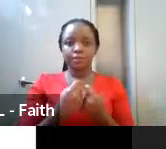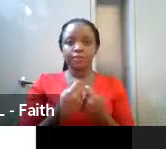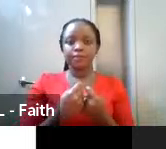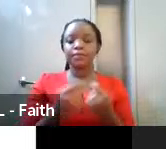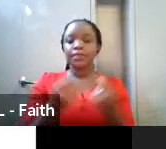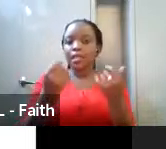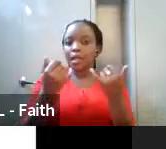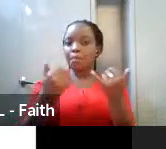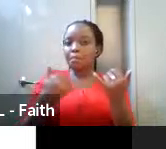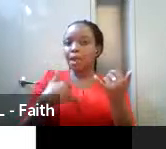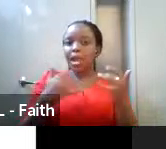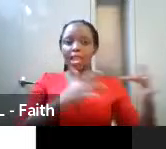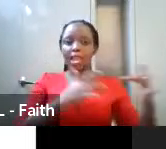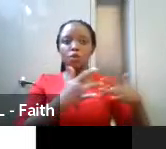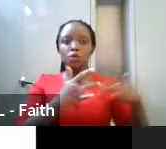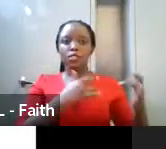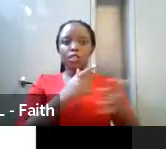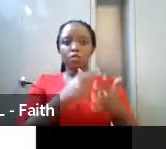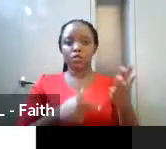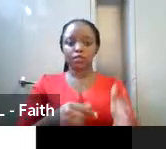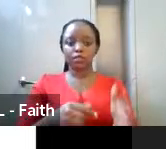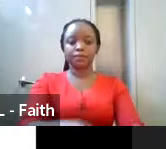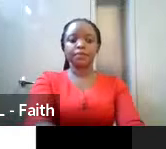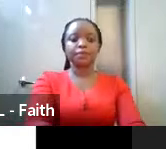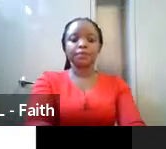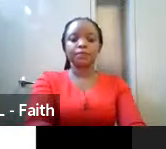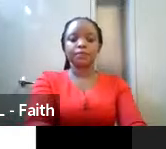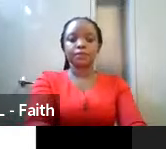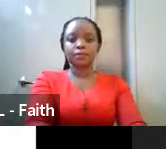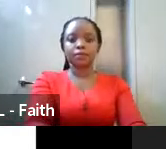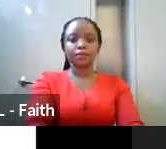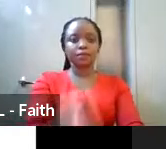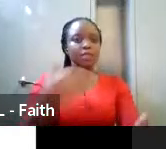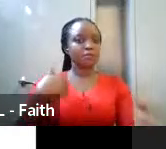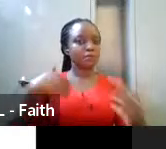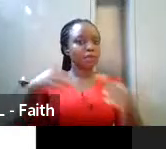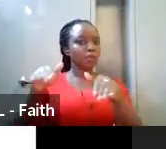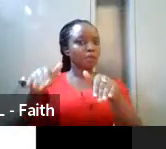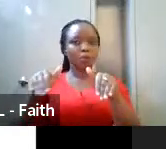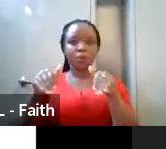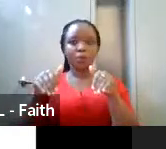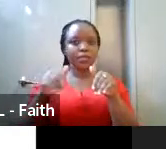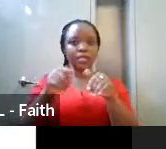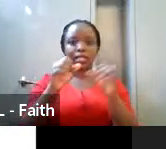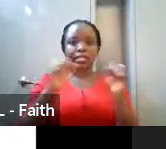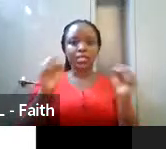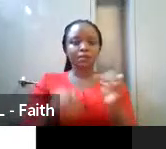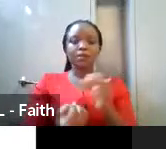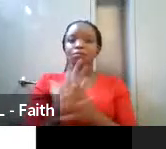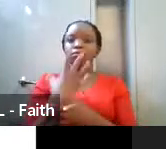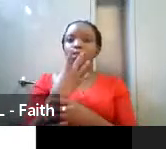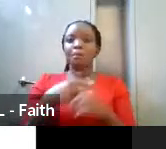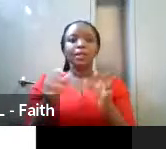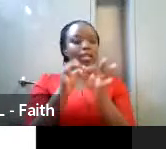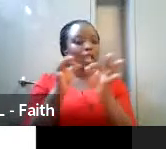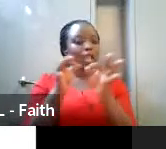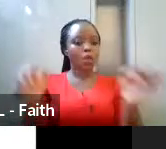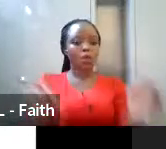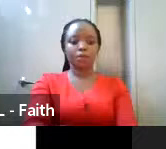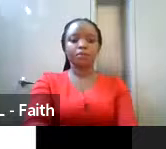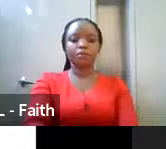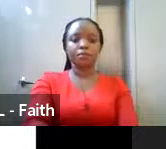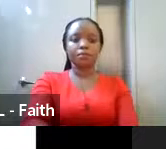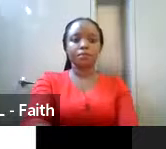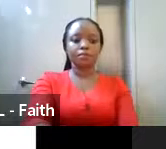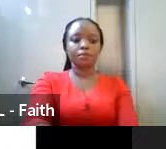issue is I've really waited for this need to be activated, but it is taking too long. So how can